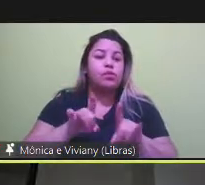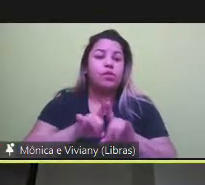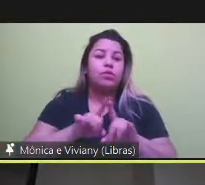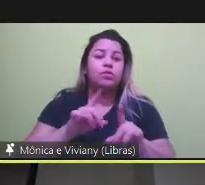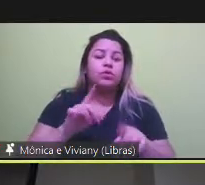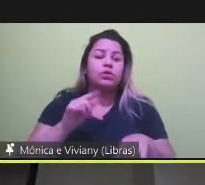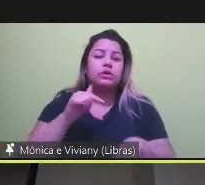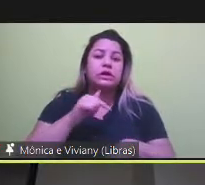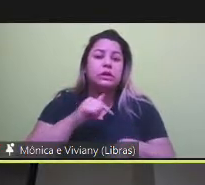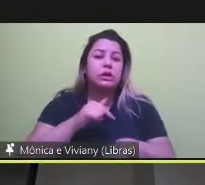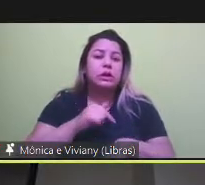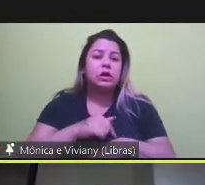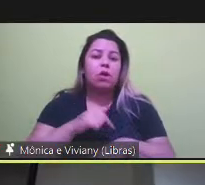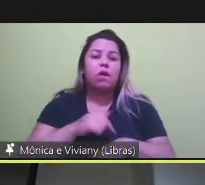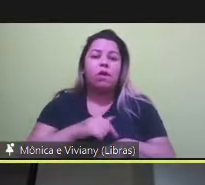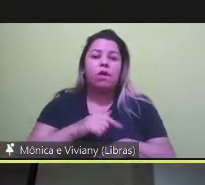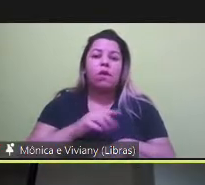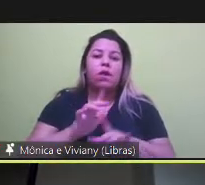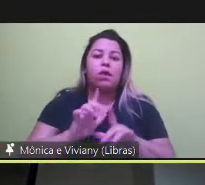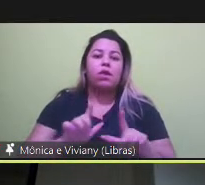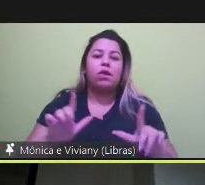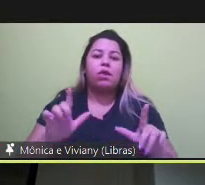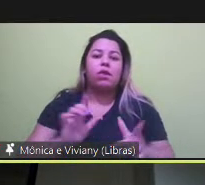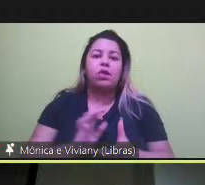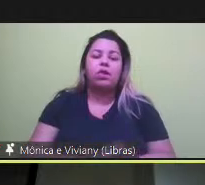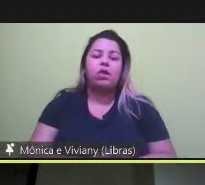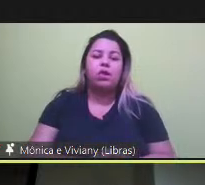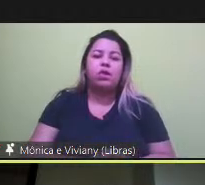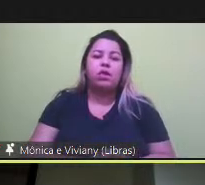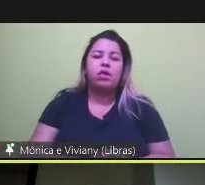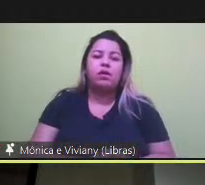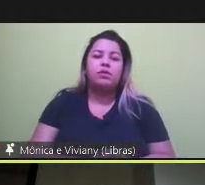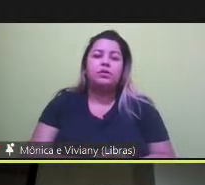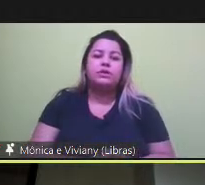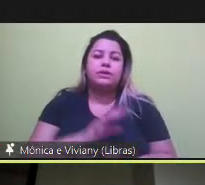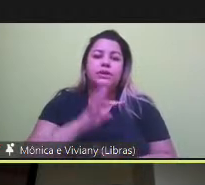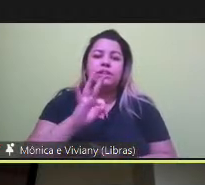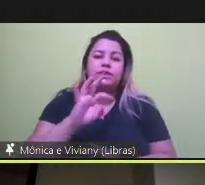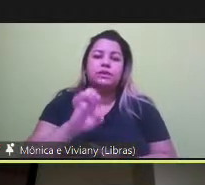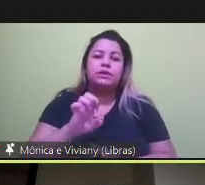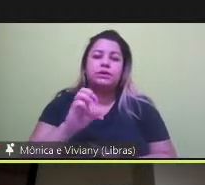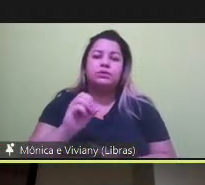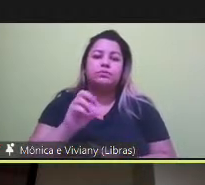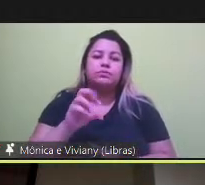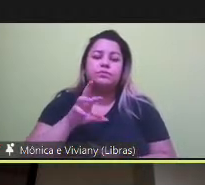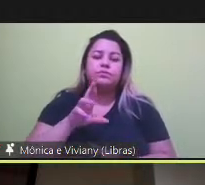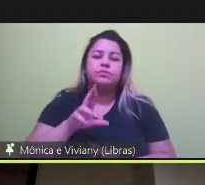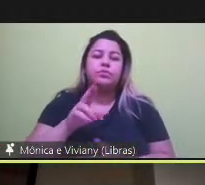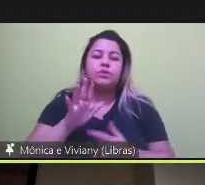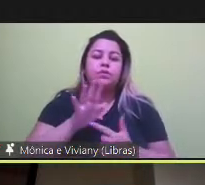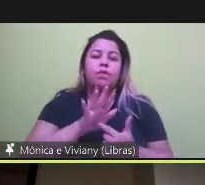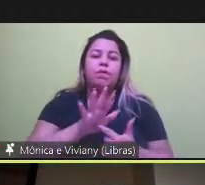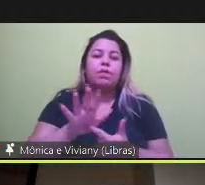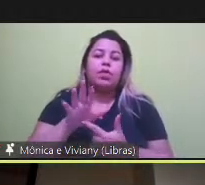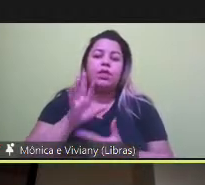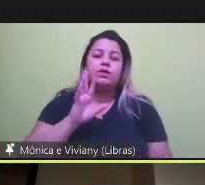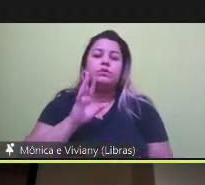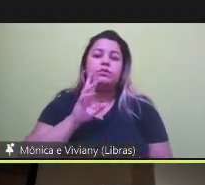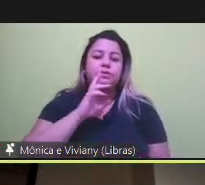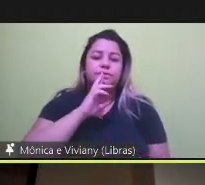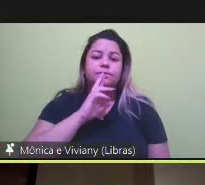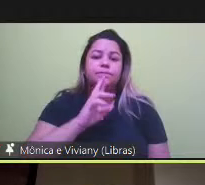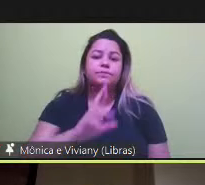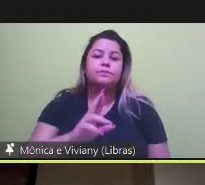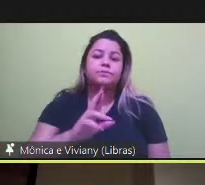establish targets with a defined period of time to